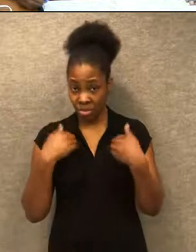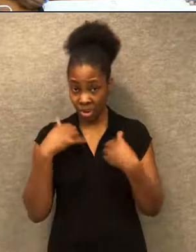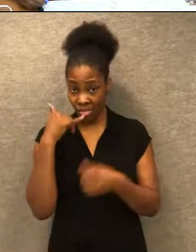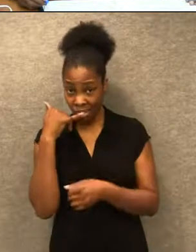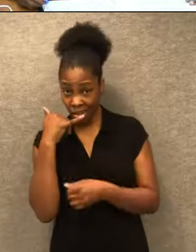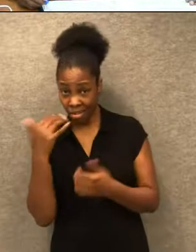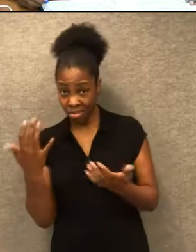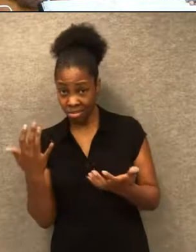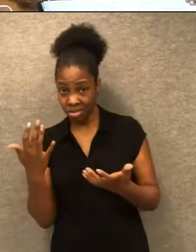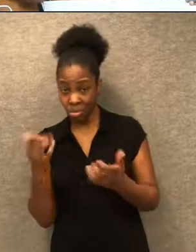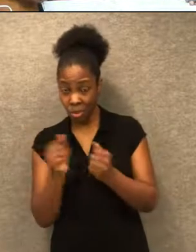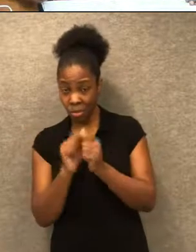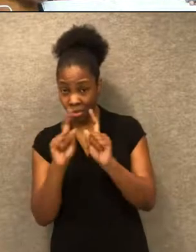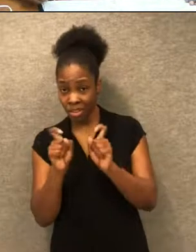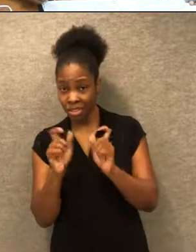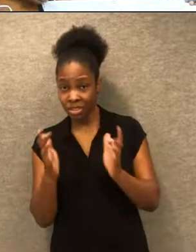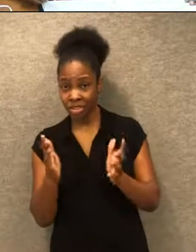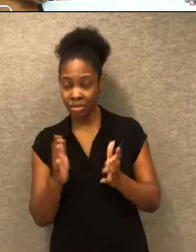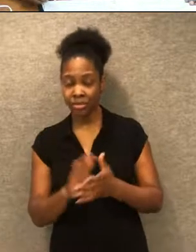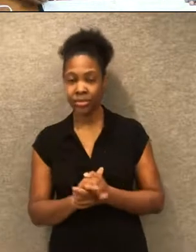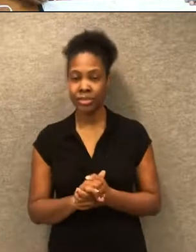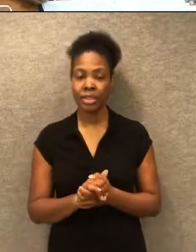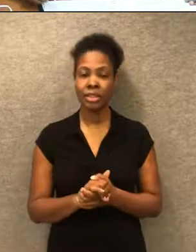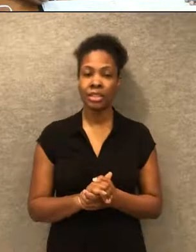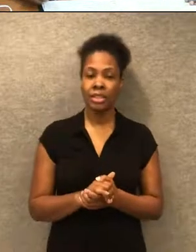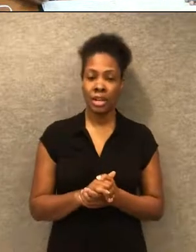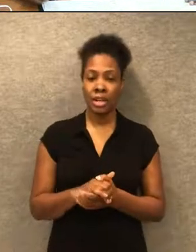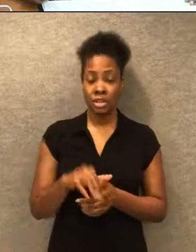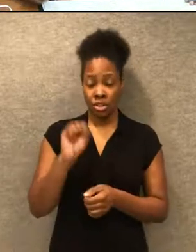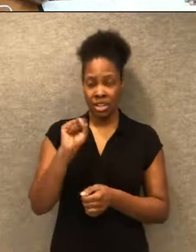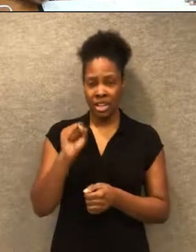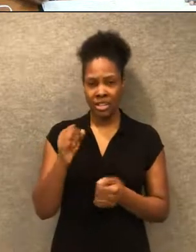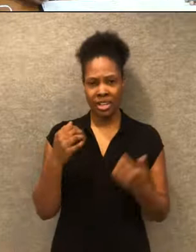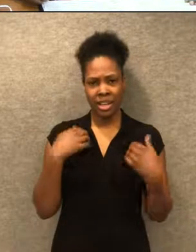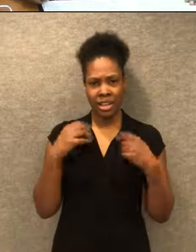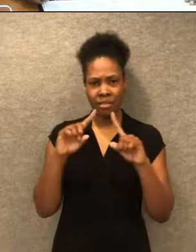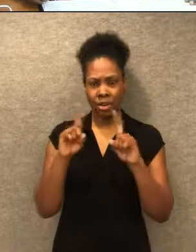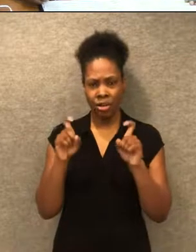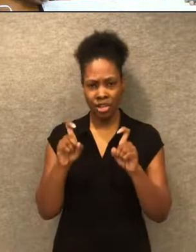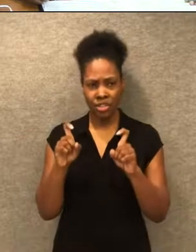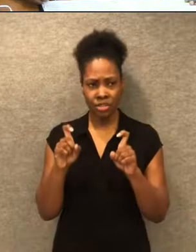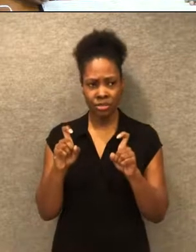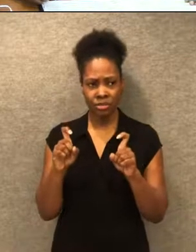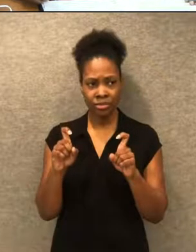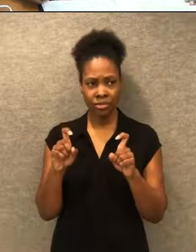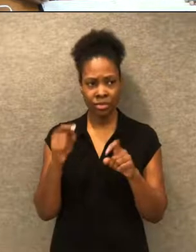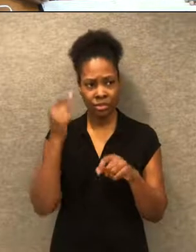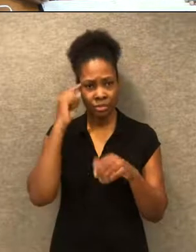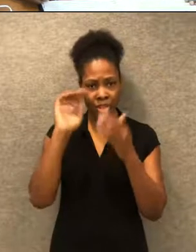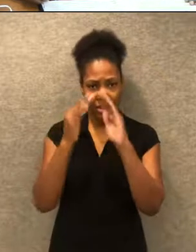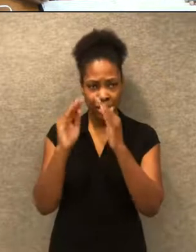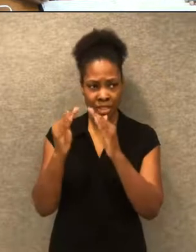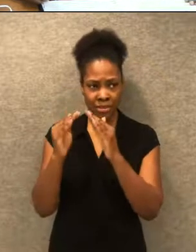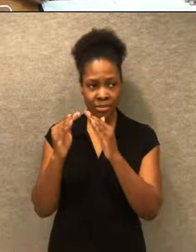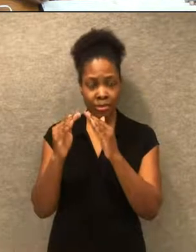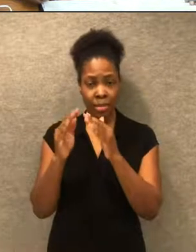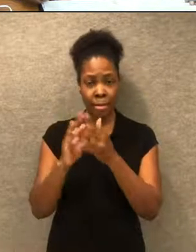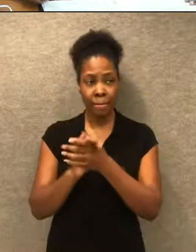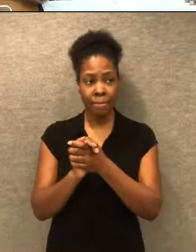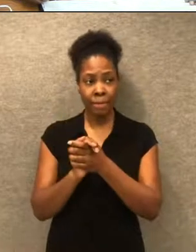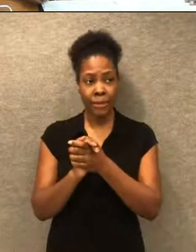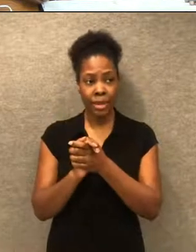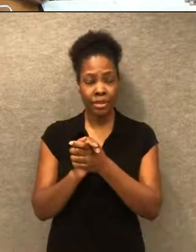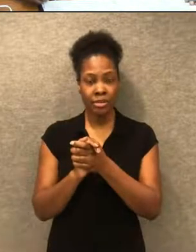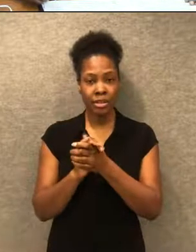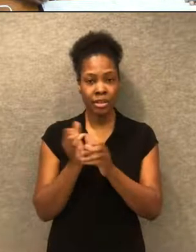We do. So I have a question from the city about making sure that the children in the park on